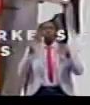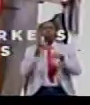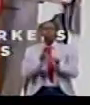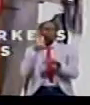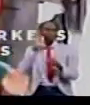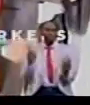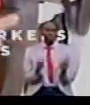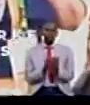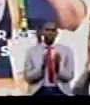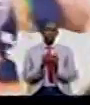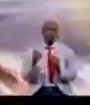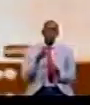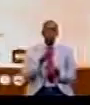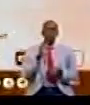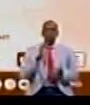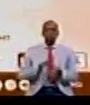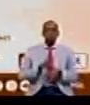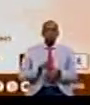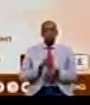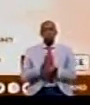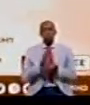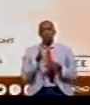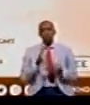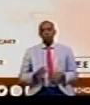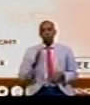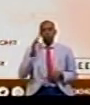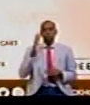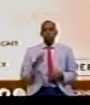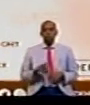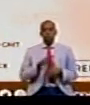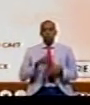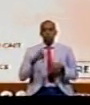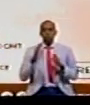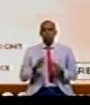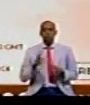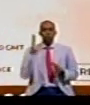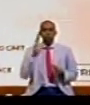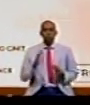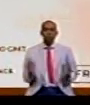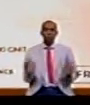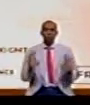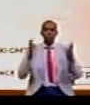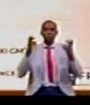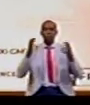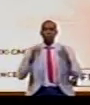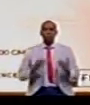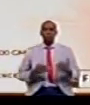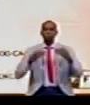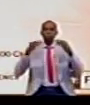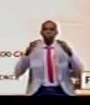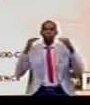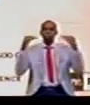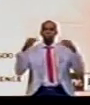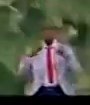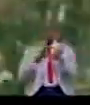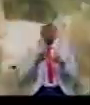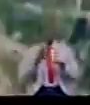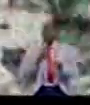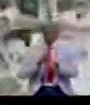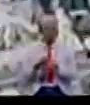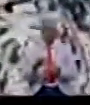Who go to the blood meter. If I